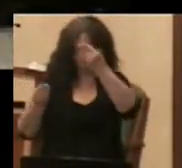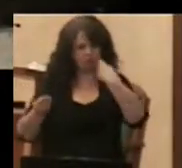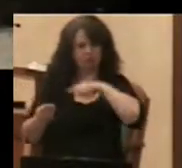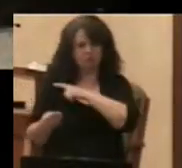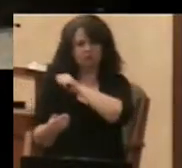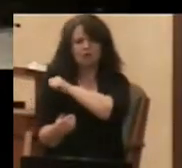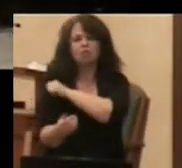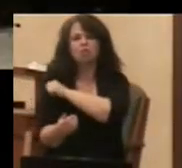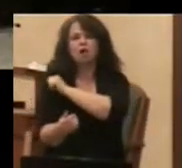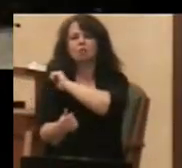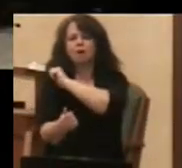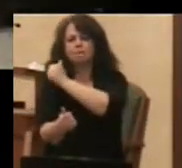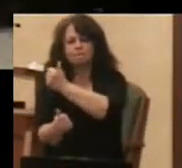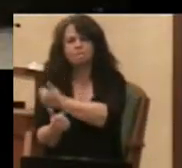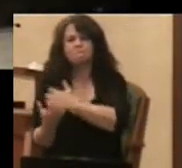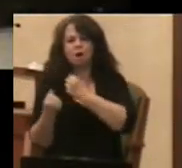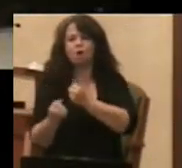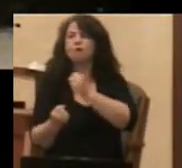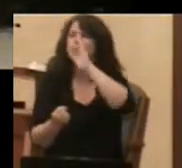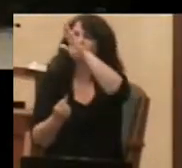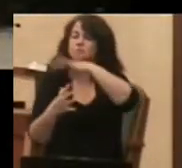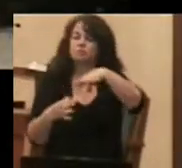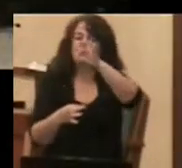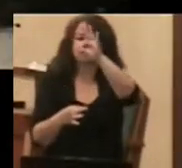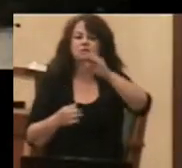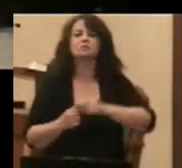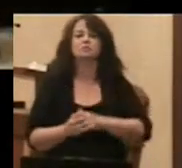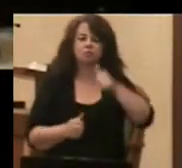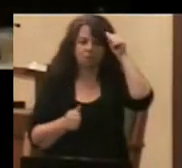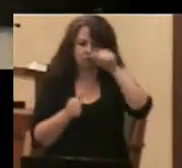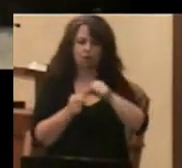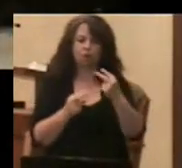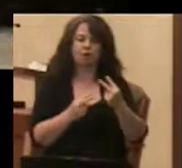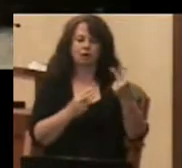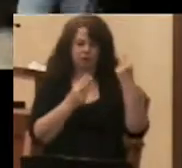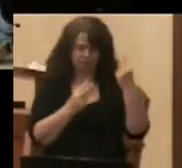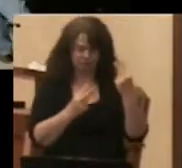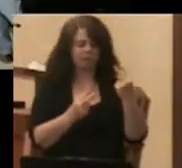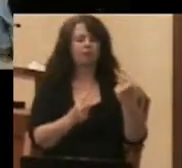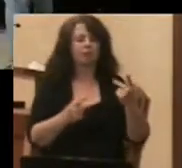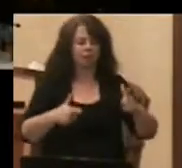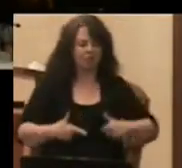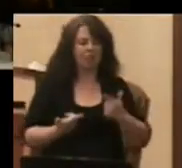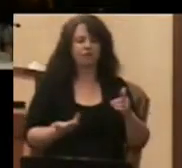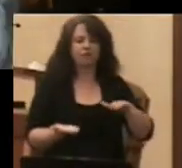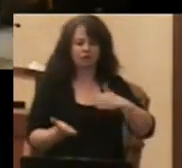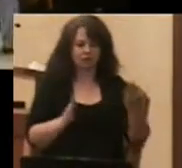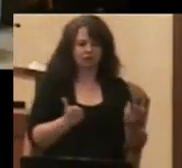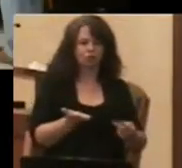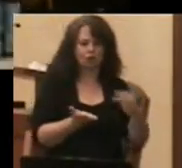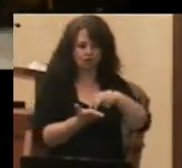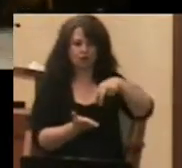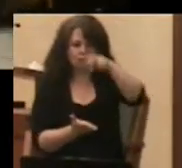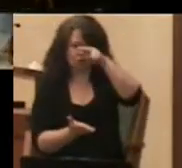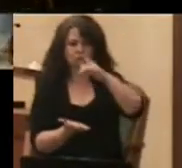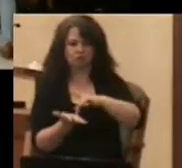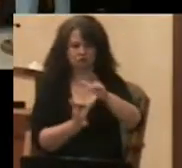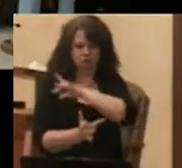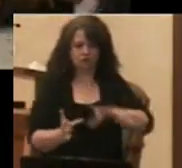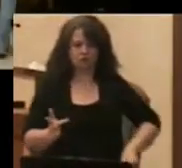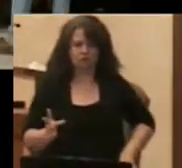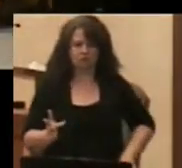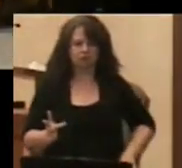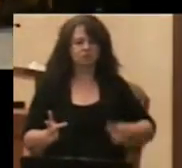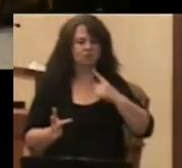of his Spirit. He recounted the story of Jesus' life, death, and resurrection, and told the people to repent of